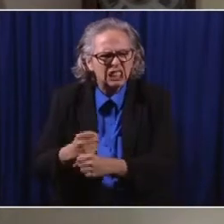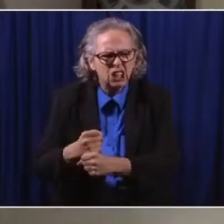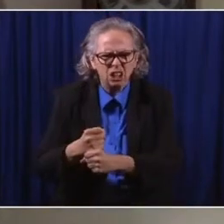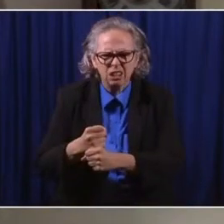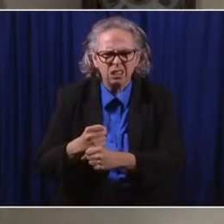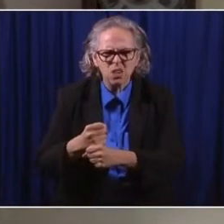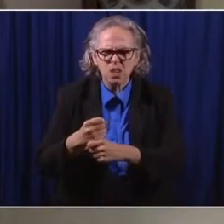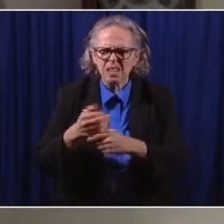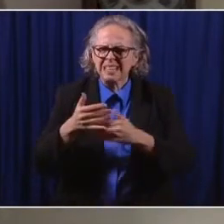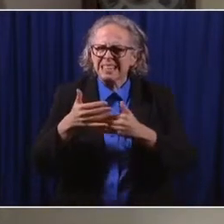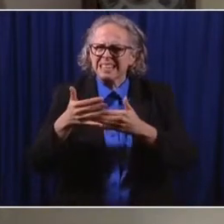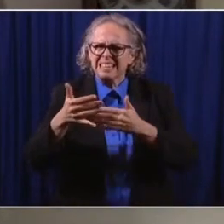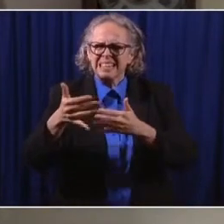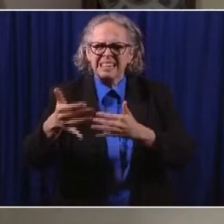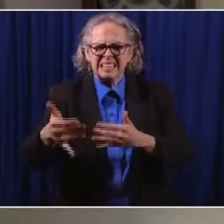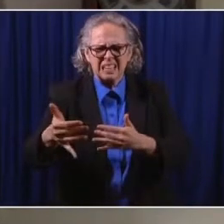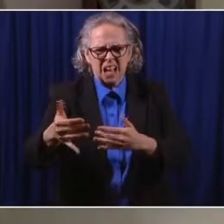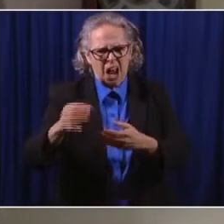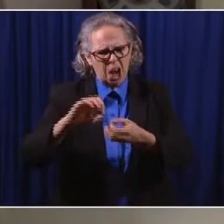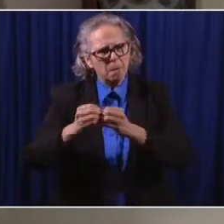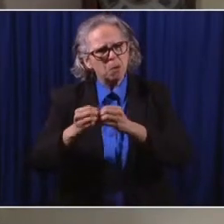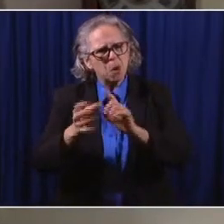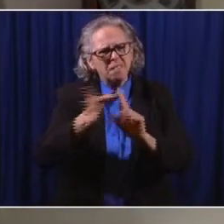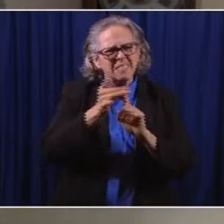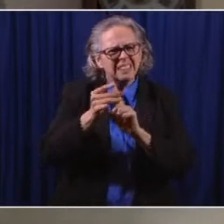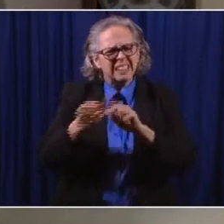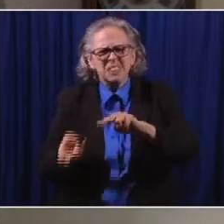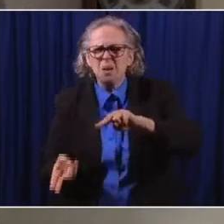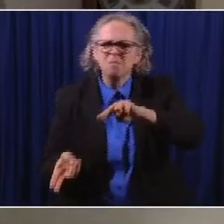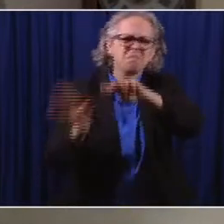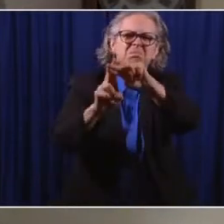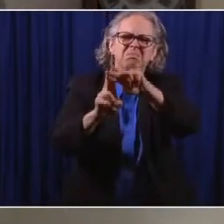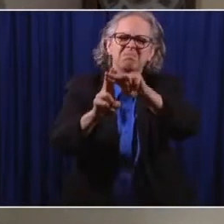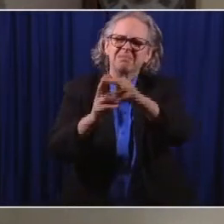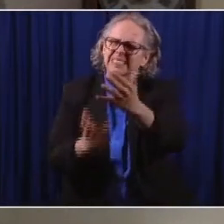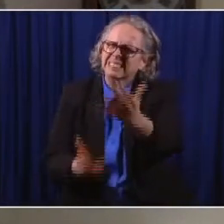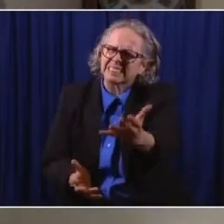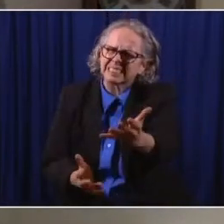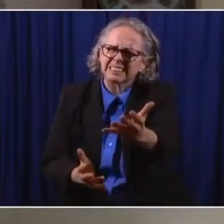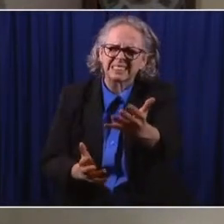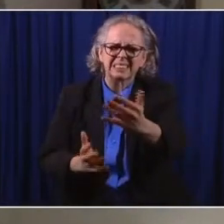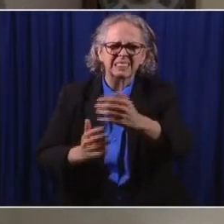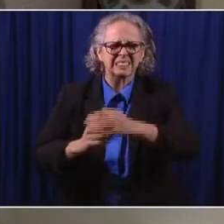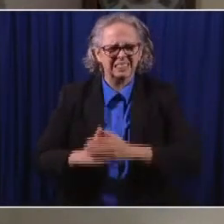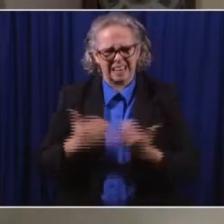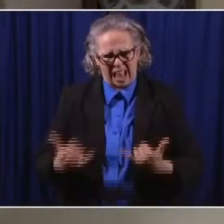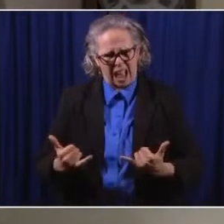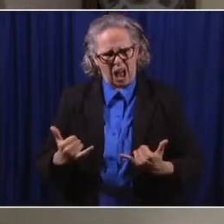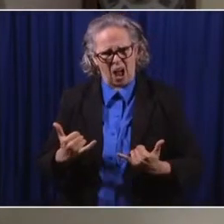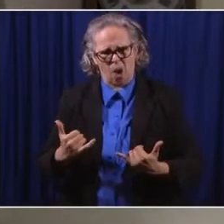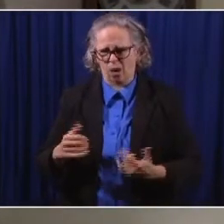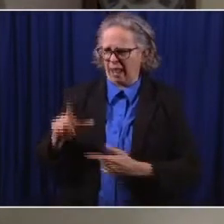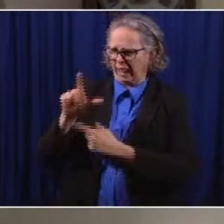again in number of cases. So Labor Day is coming.